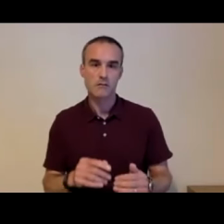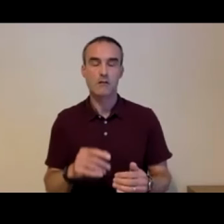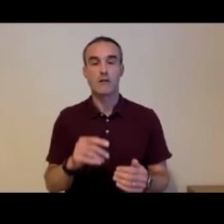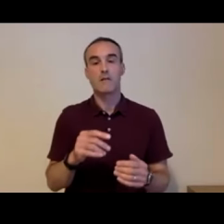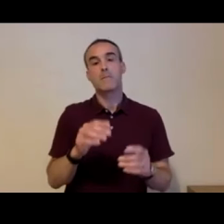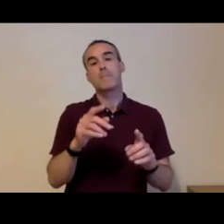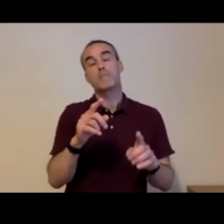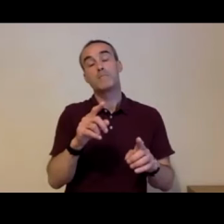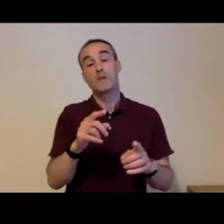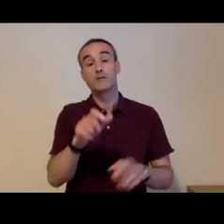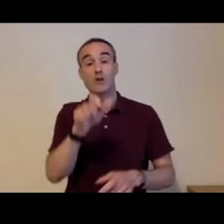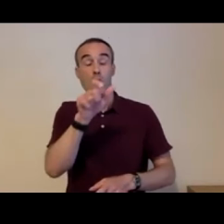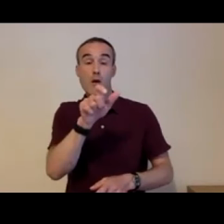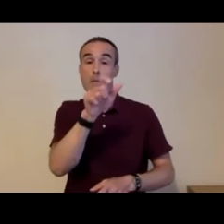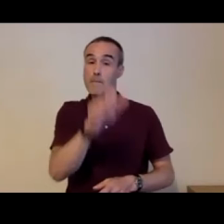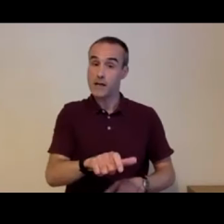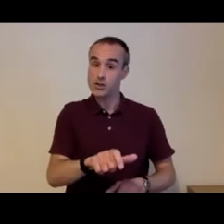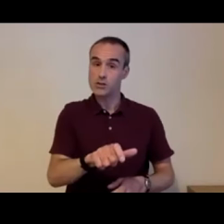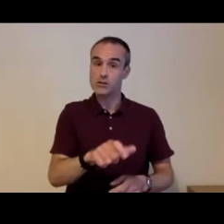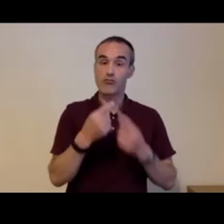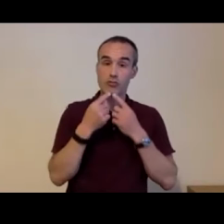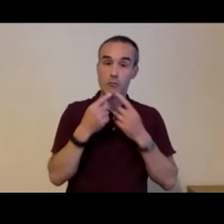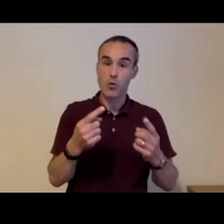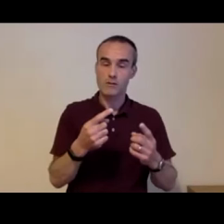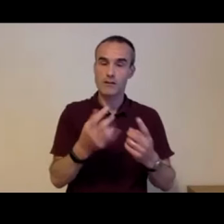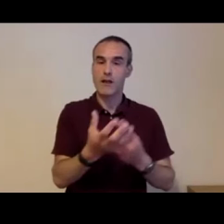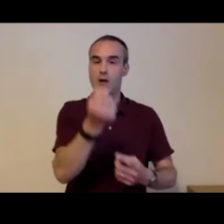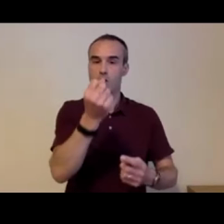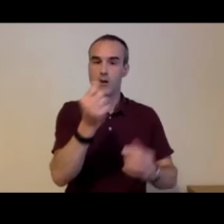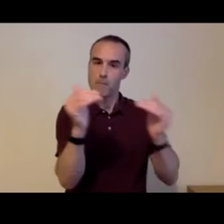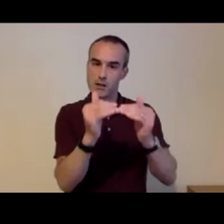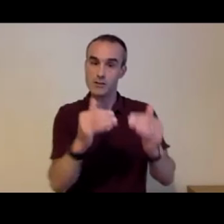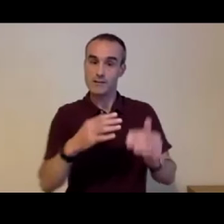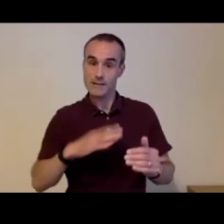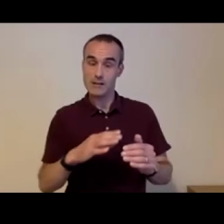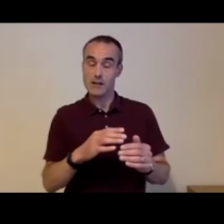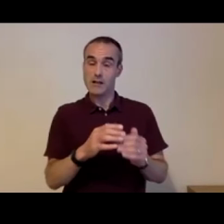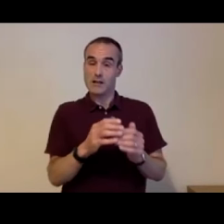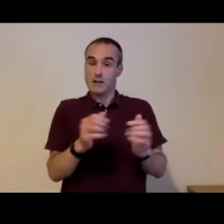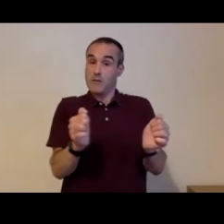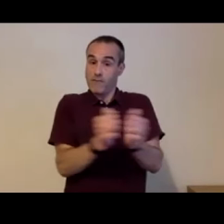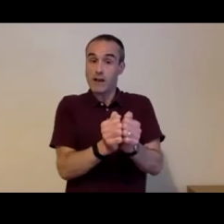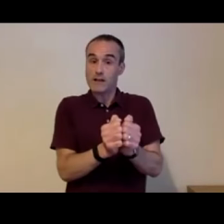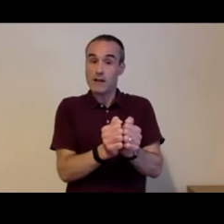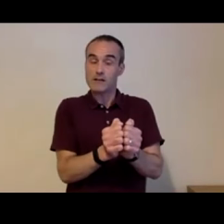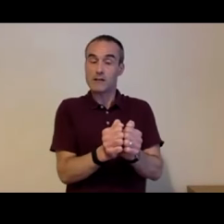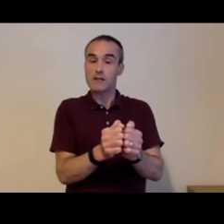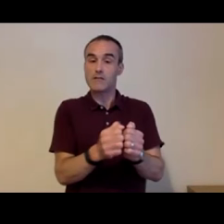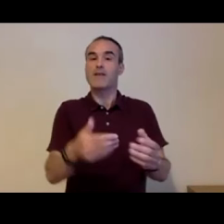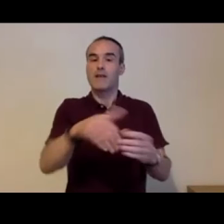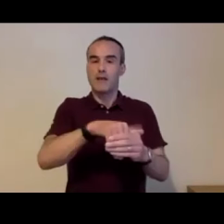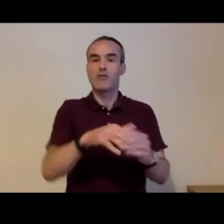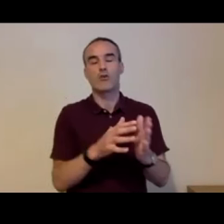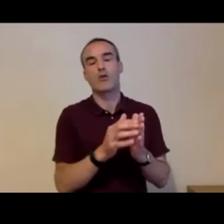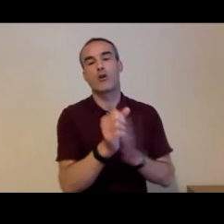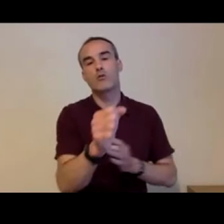really important. They need to be validated. They need to be validated in whatever cultural and linguistic context they're used,